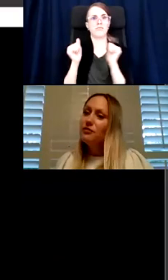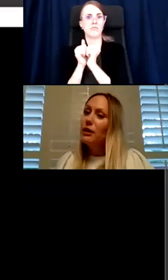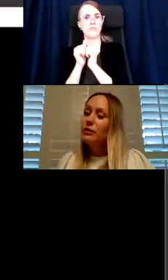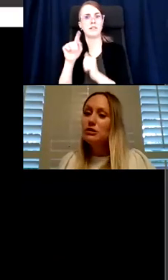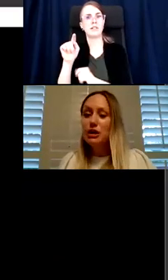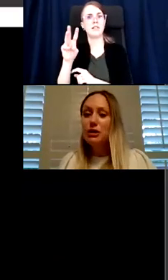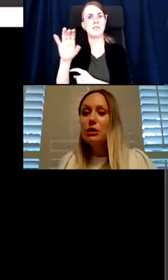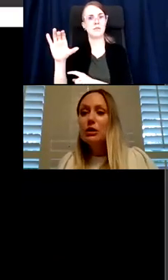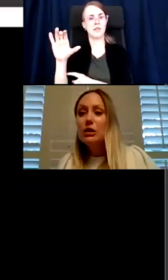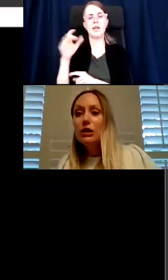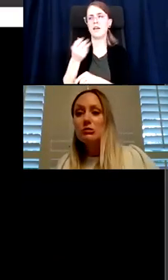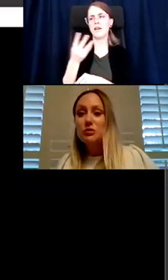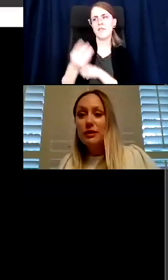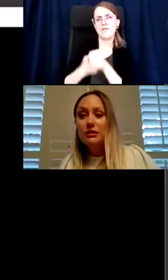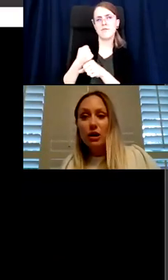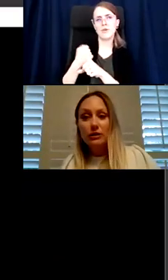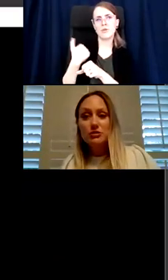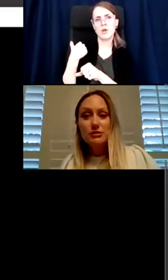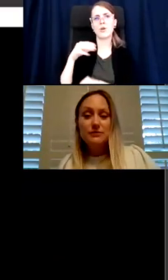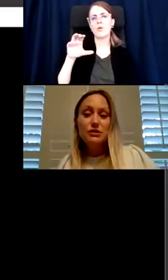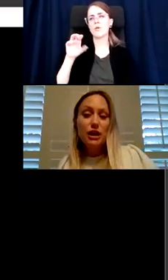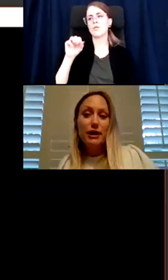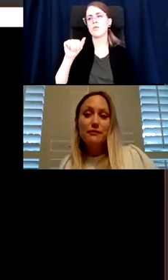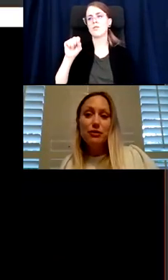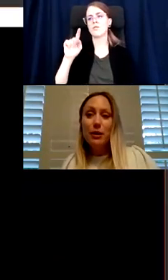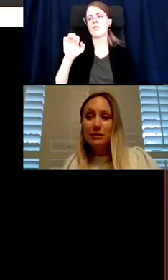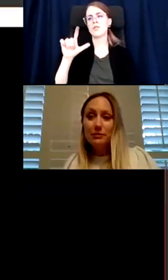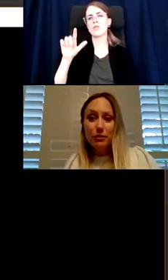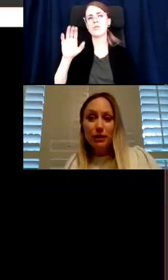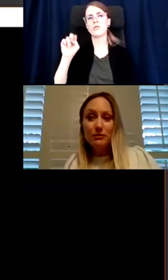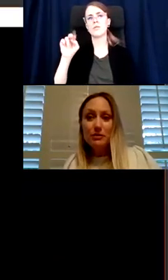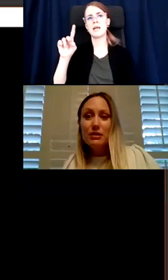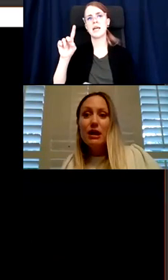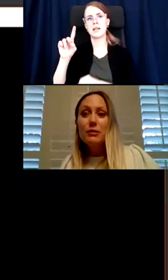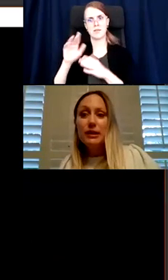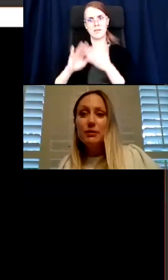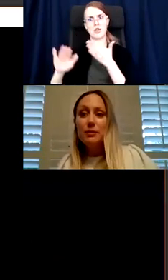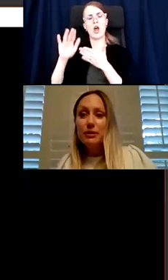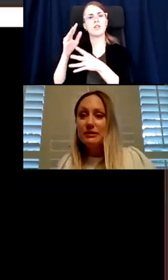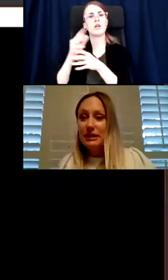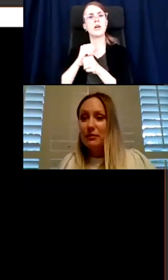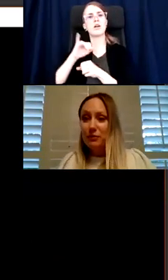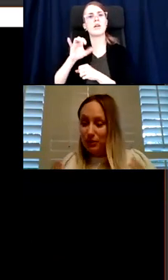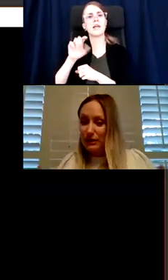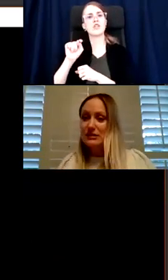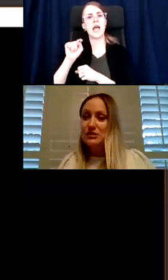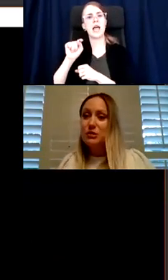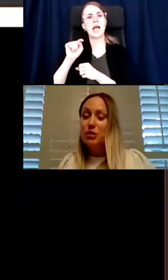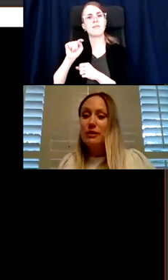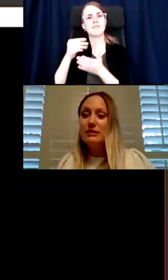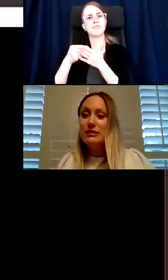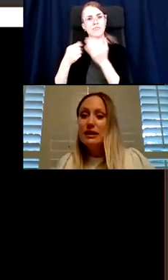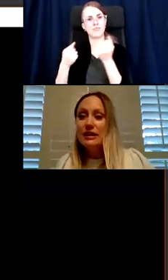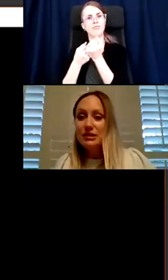a couple of years ago, Coastal Bend College received a JET grant for their welding program. And when they were putting this